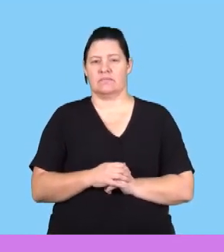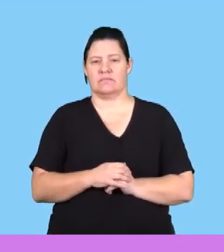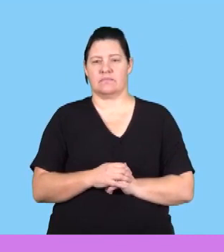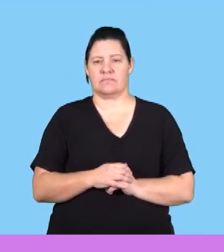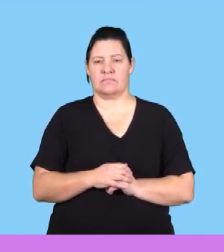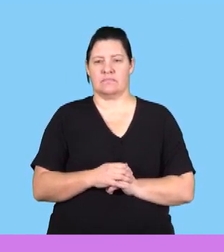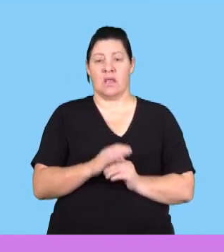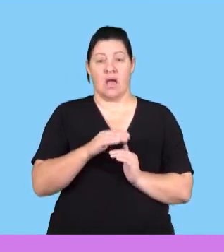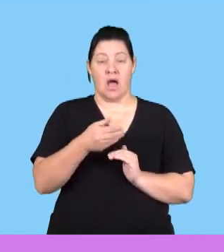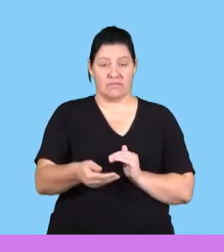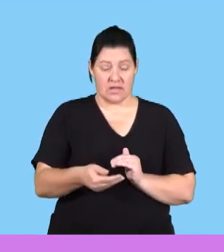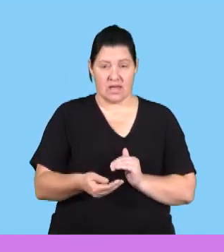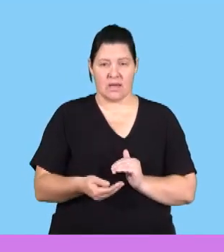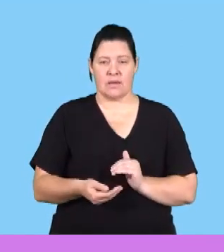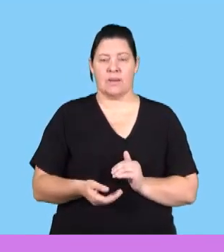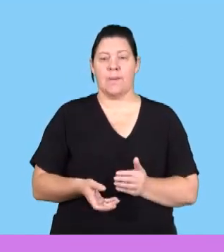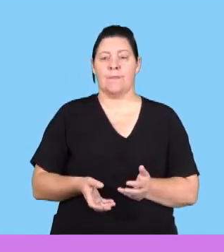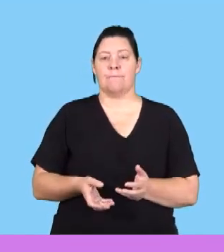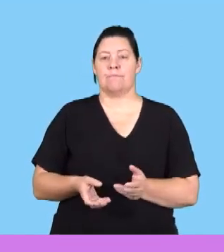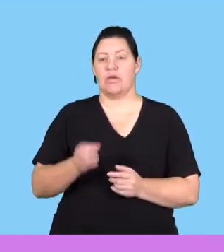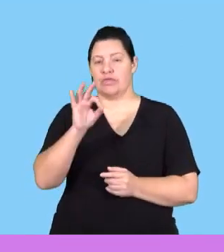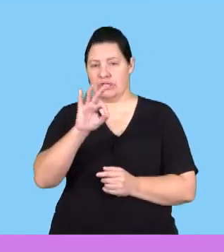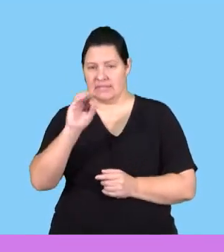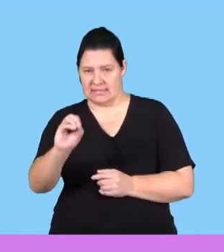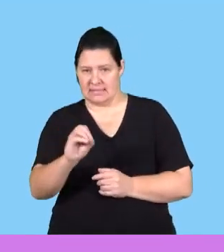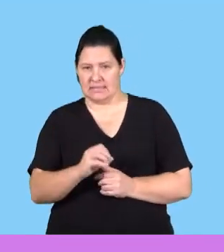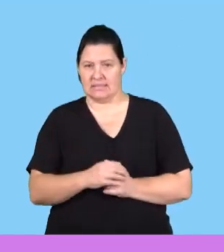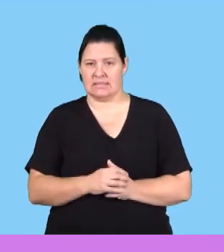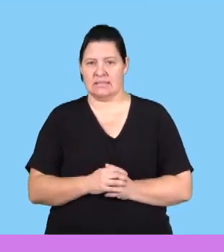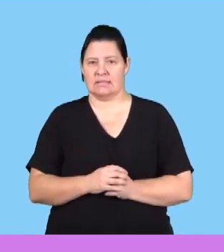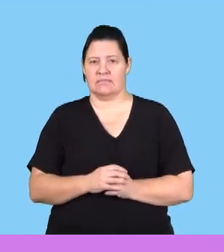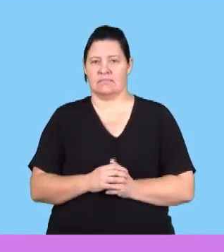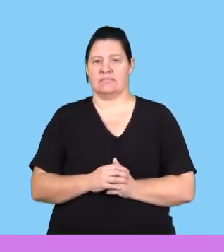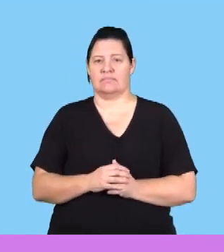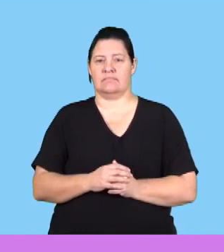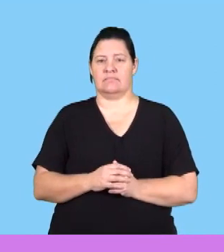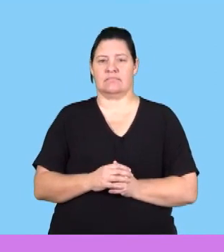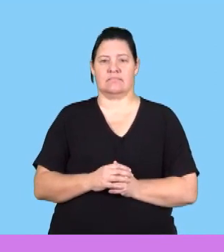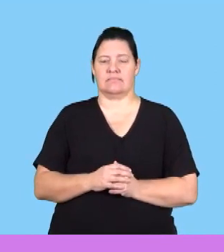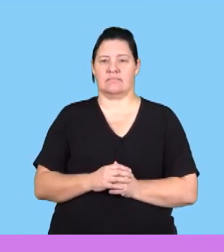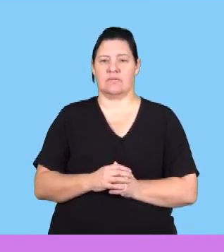25. All right, after 25, that take us then to 30.